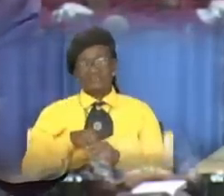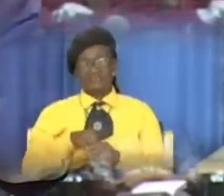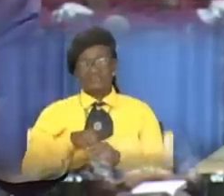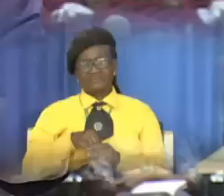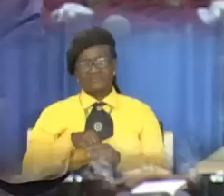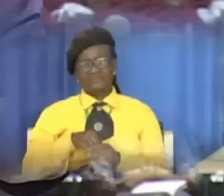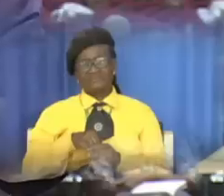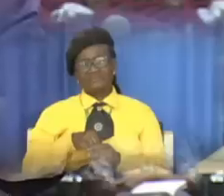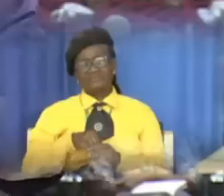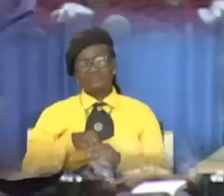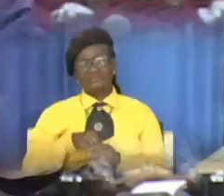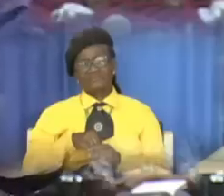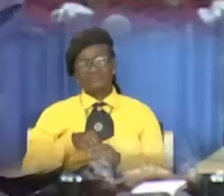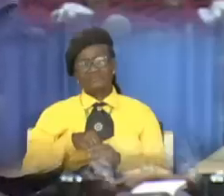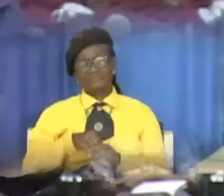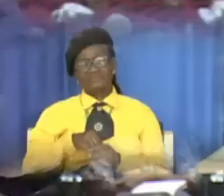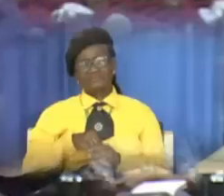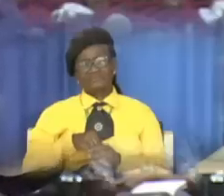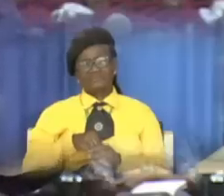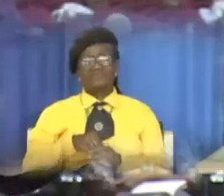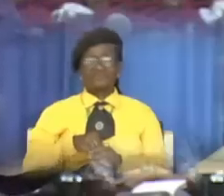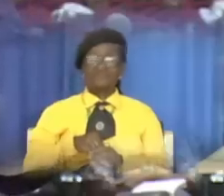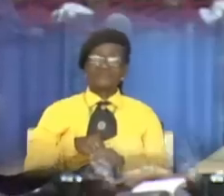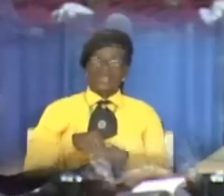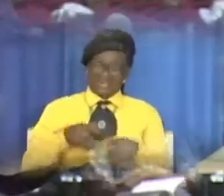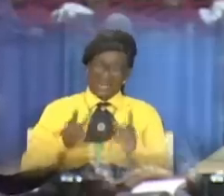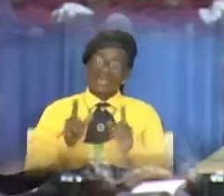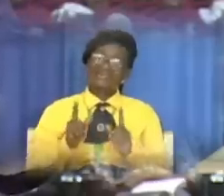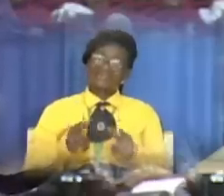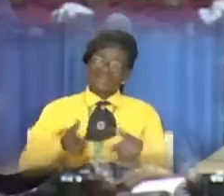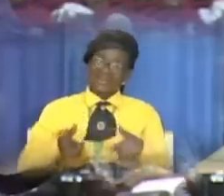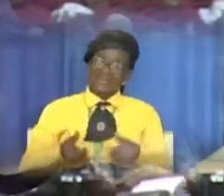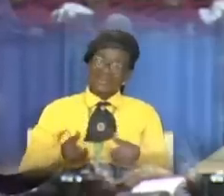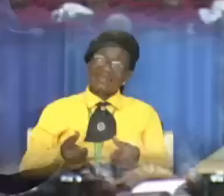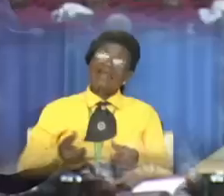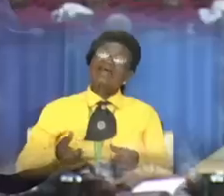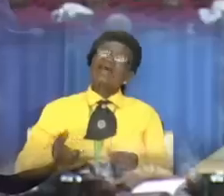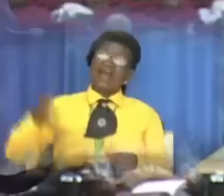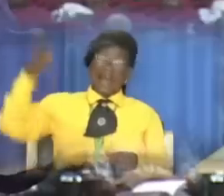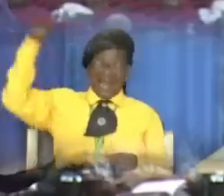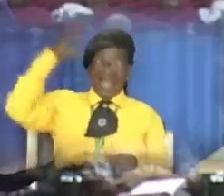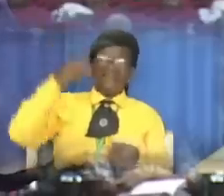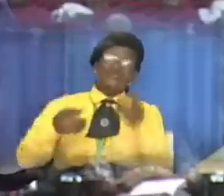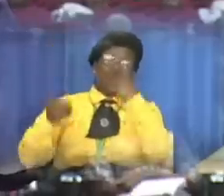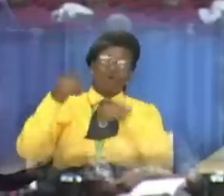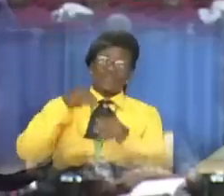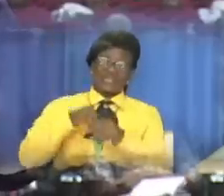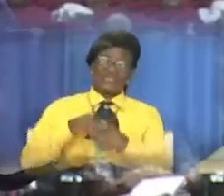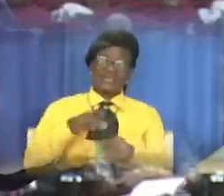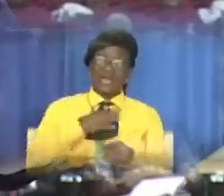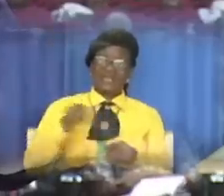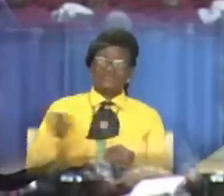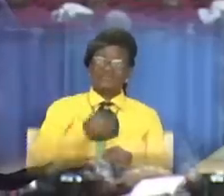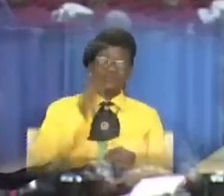see that your appointment with death will be canceled.